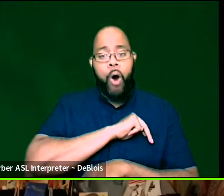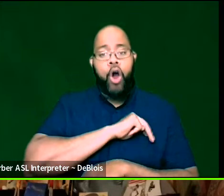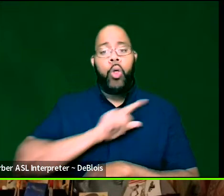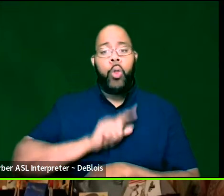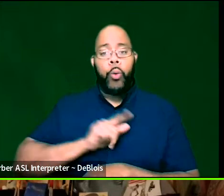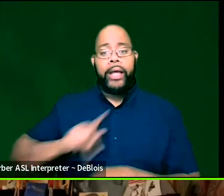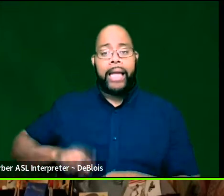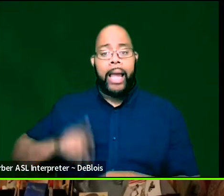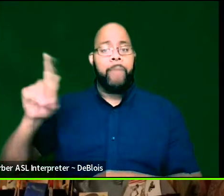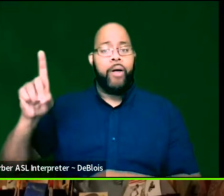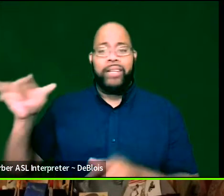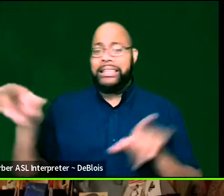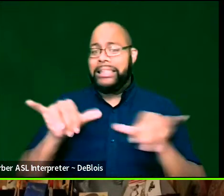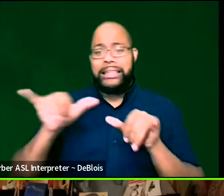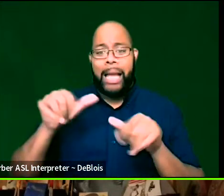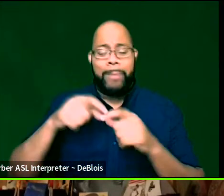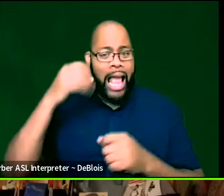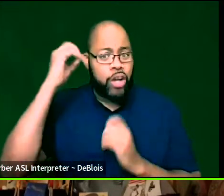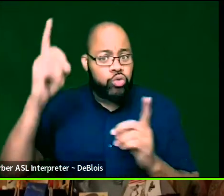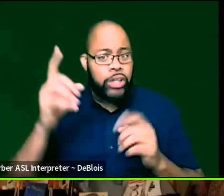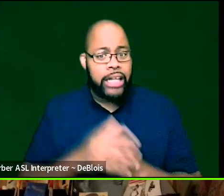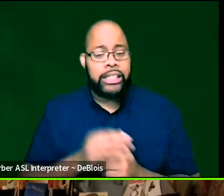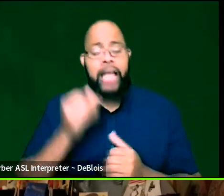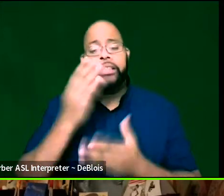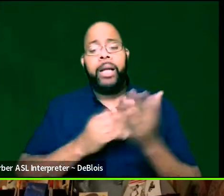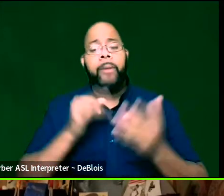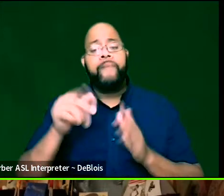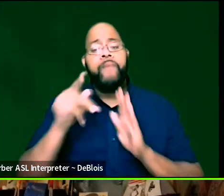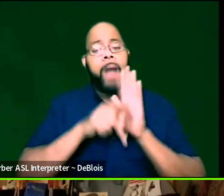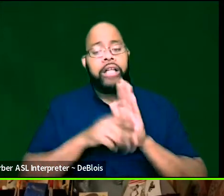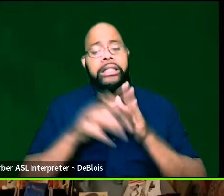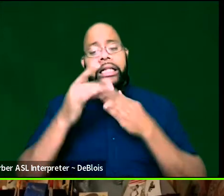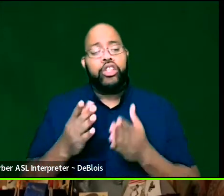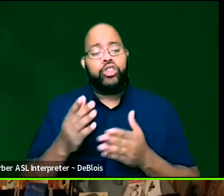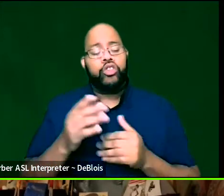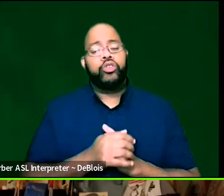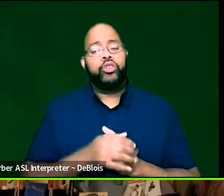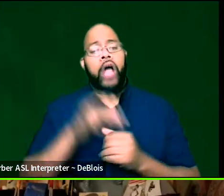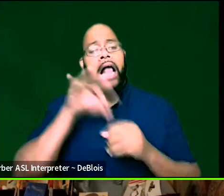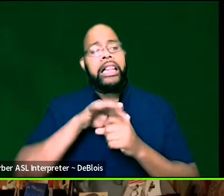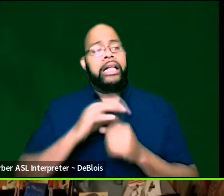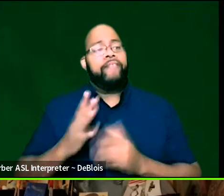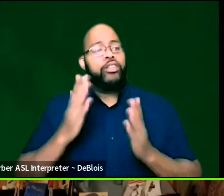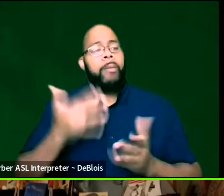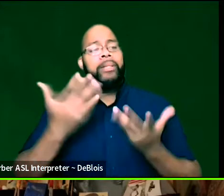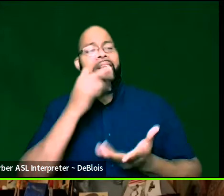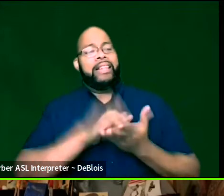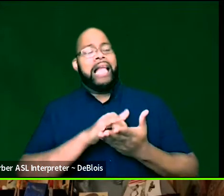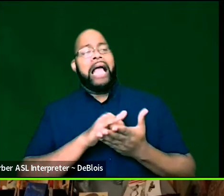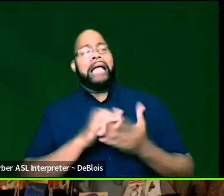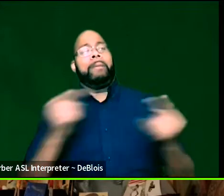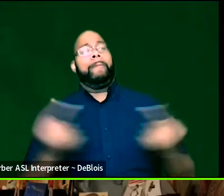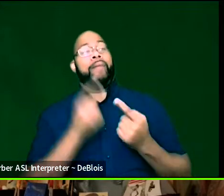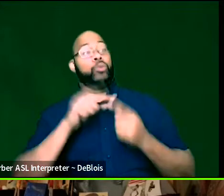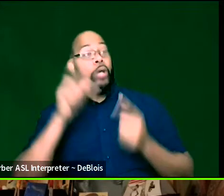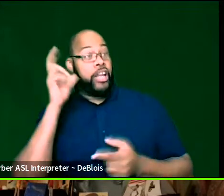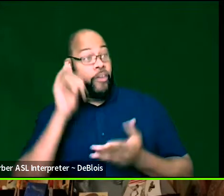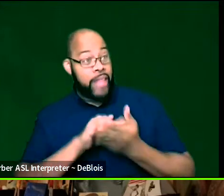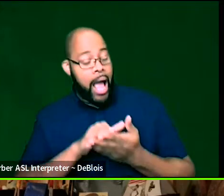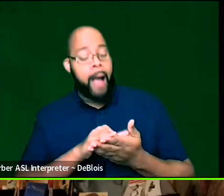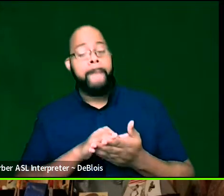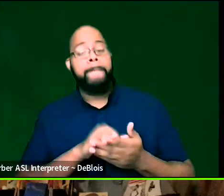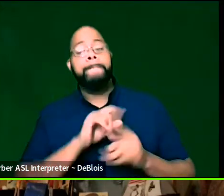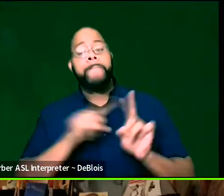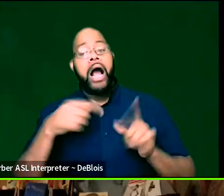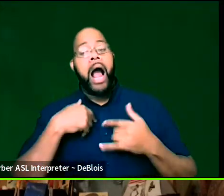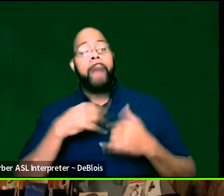Boulevard. And some policy leaders or elected officials might find it painful to hear, but